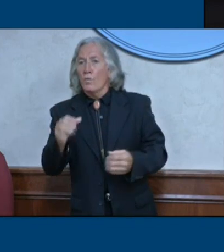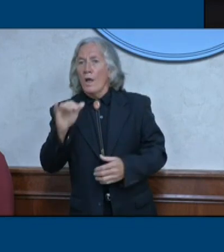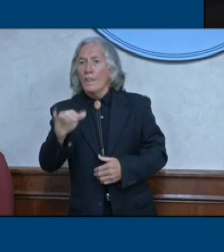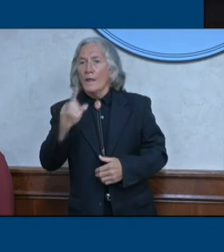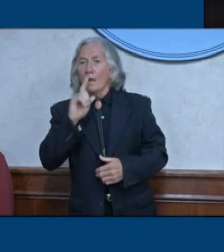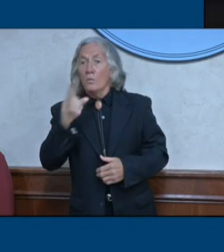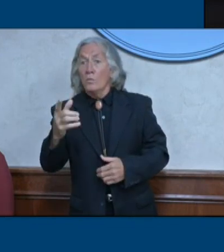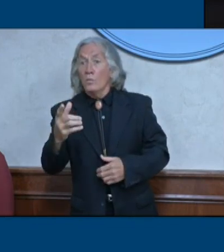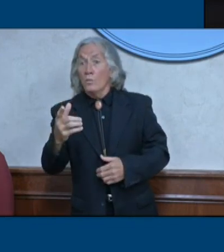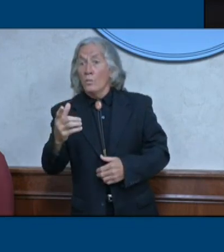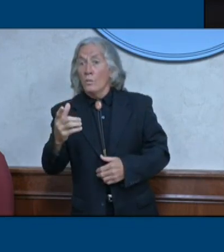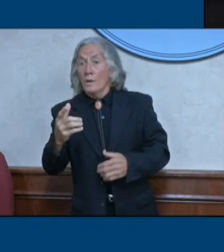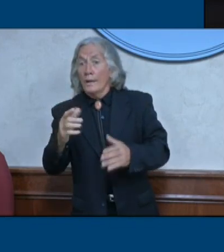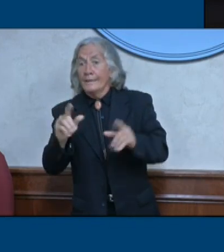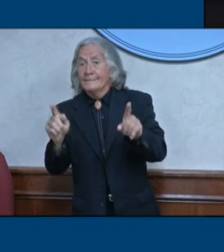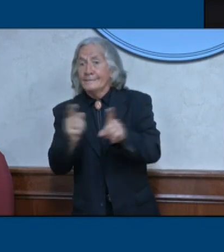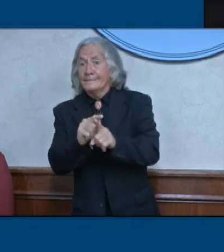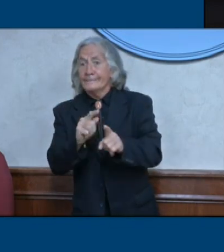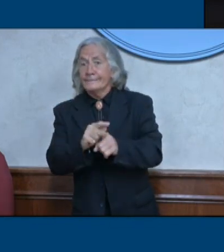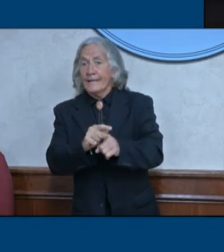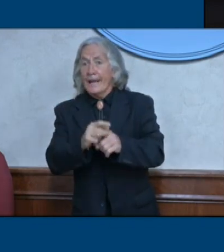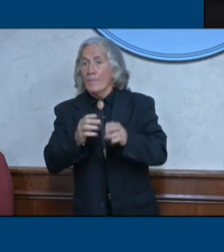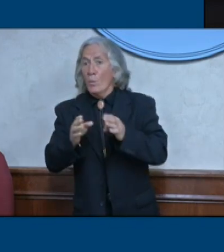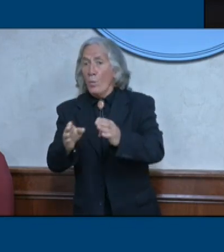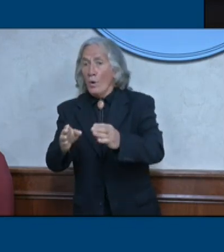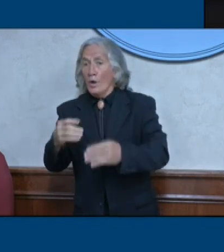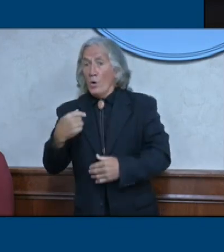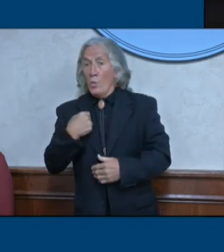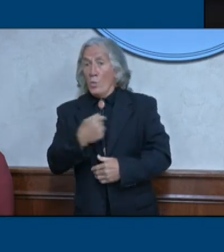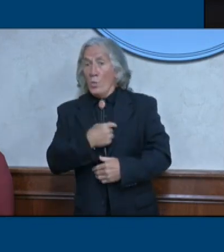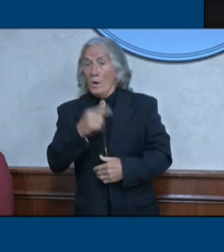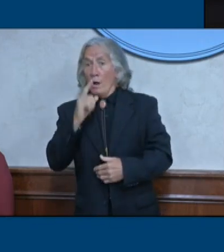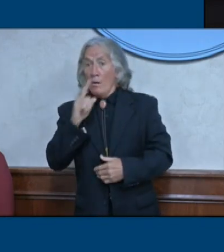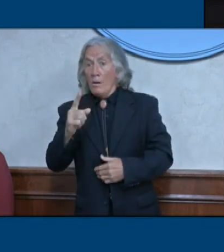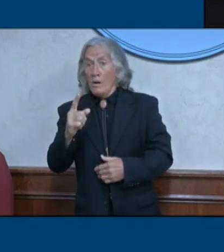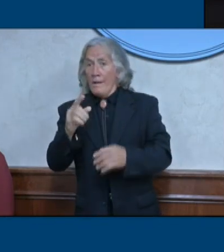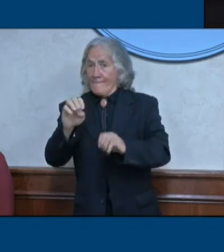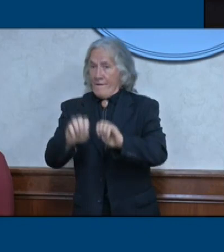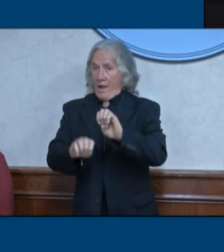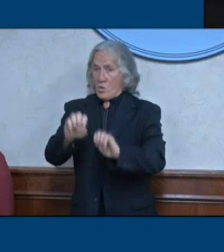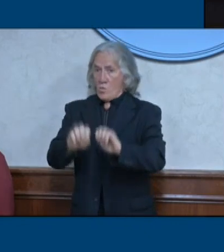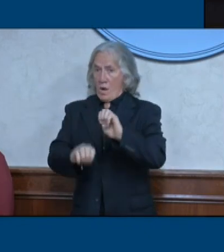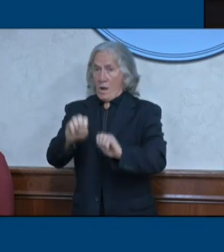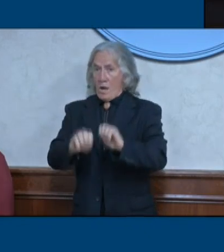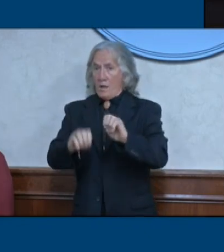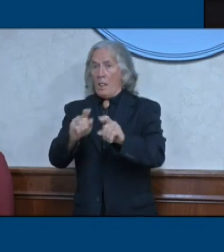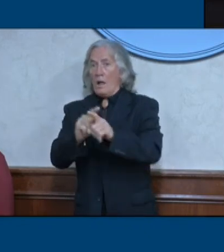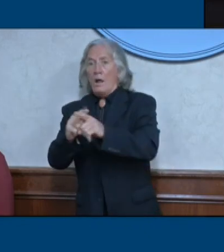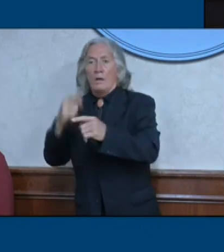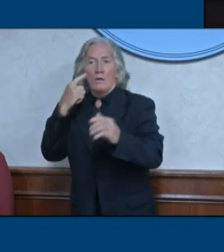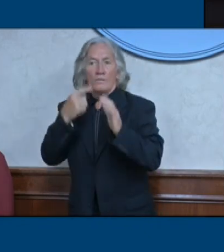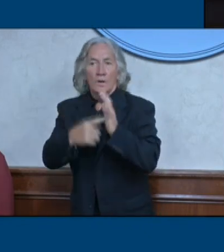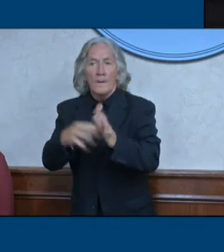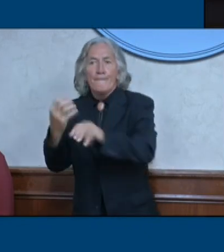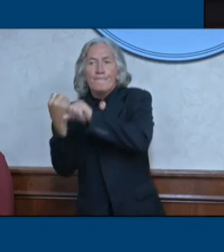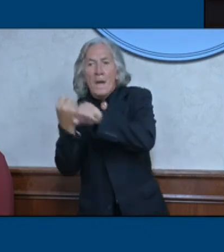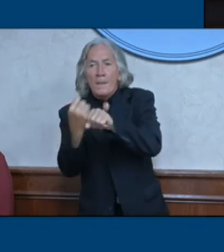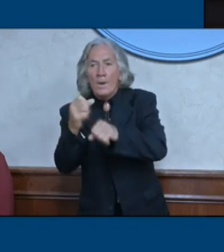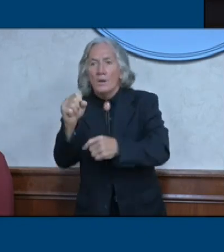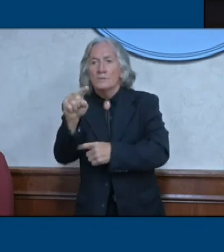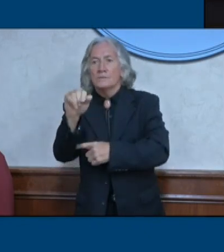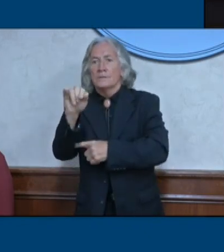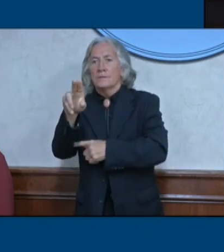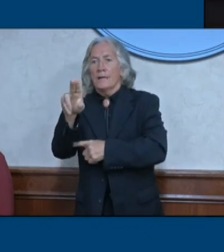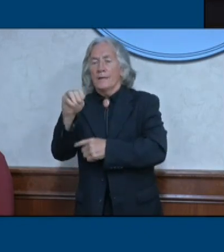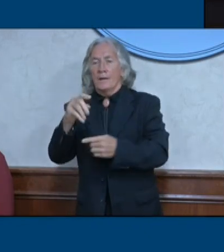So that's been evaluated in the same methodology that we evaluated stadiums such as baseball